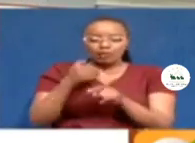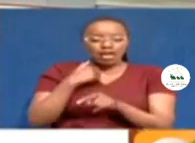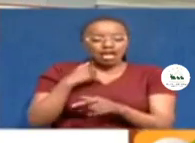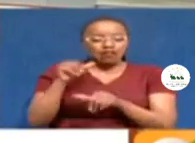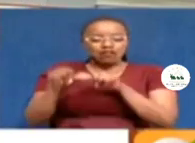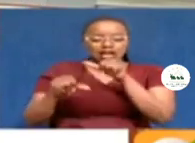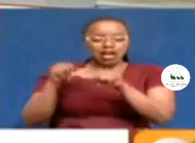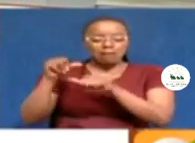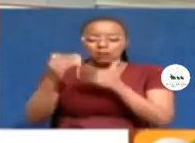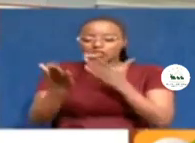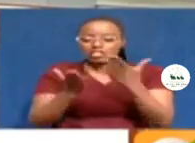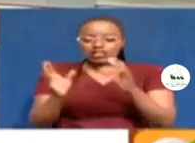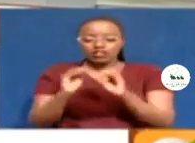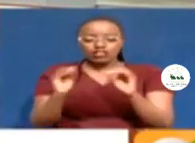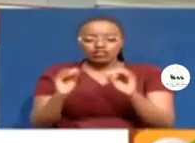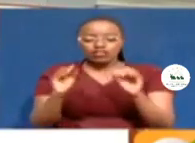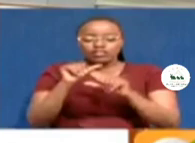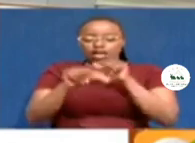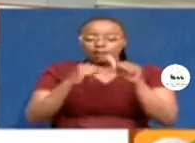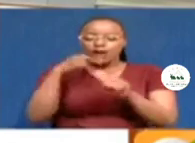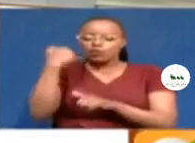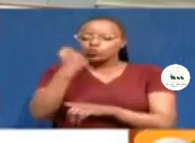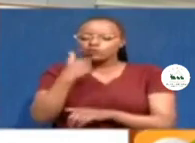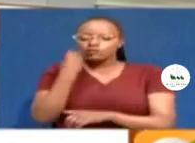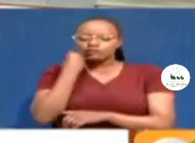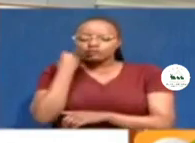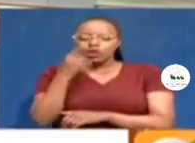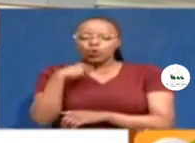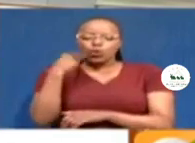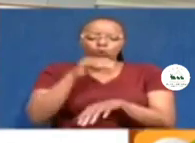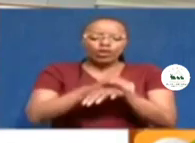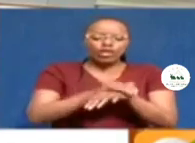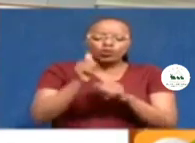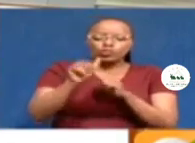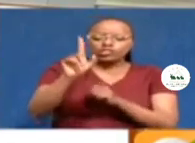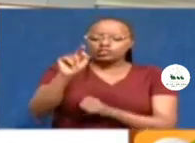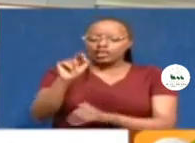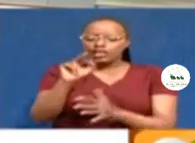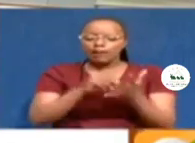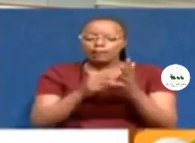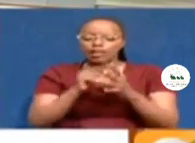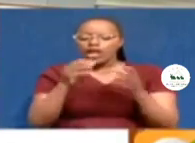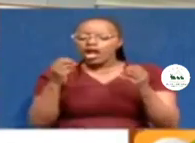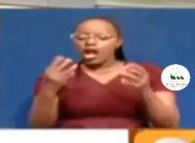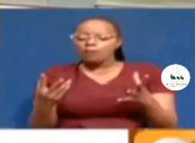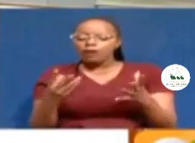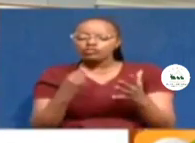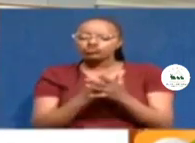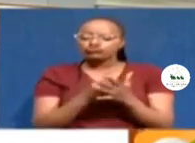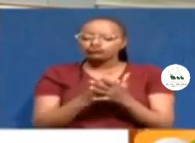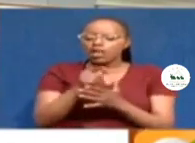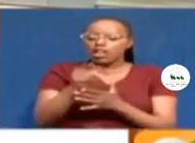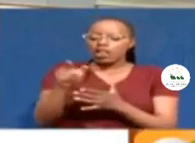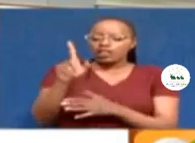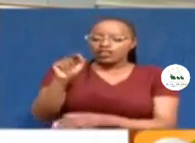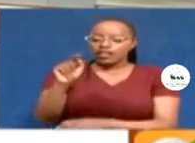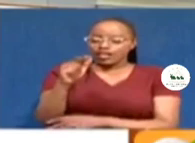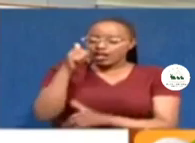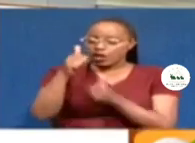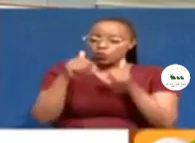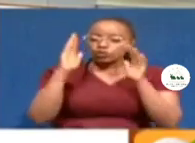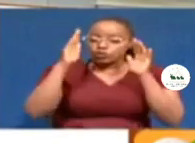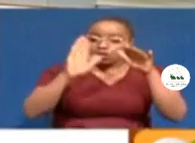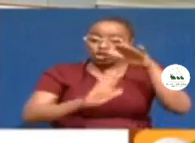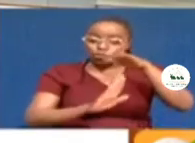really not about service. It's about who is eating what, who gets which tender, how much is looped